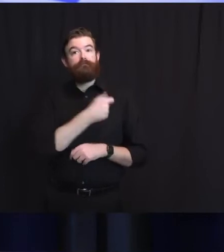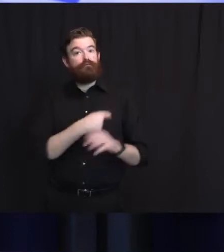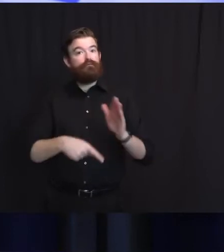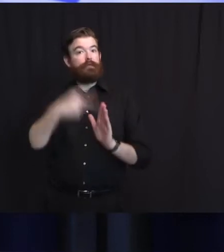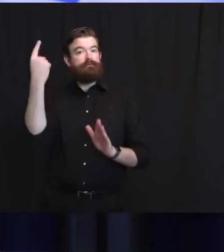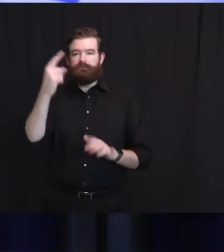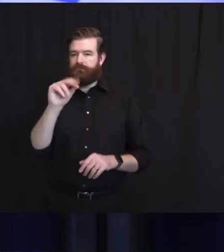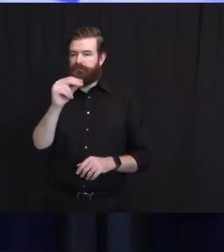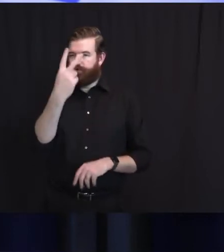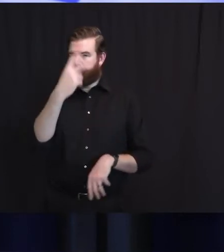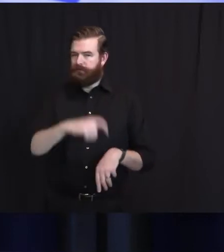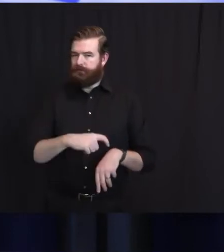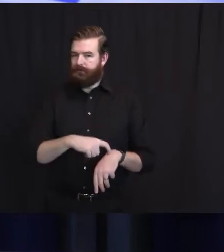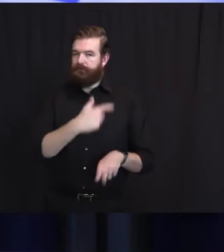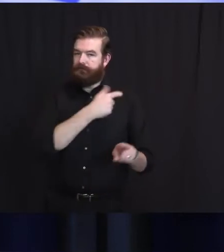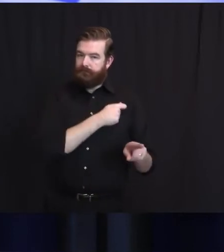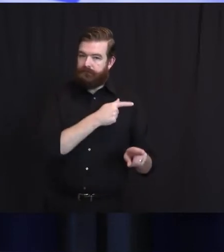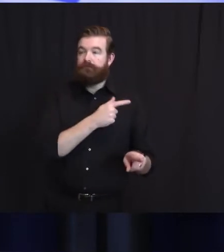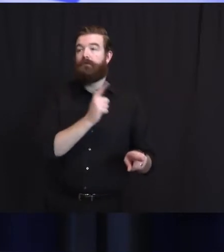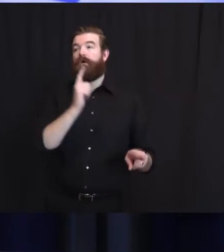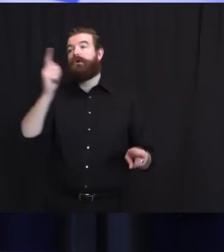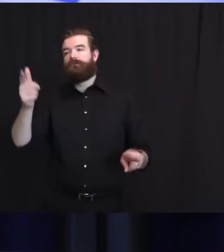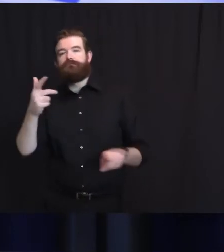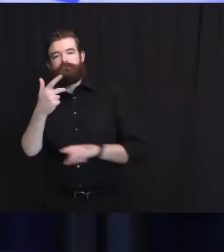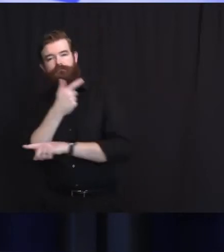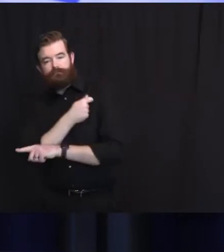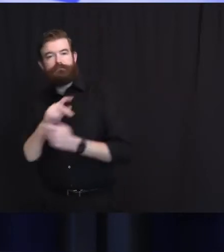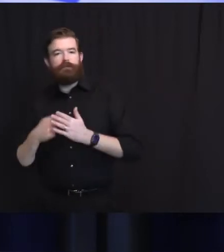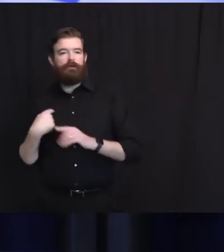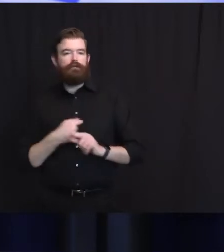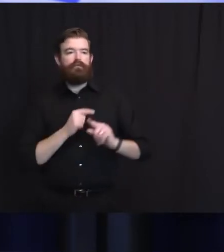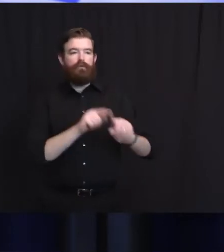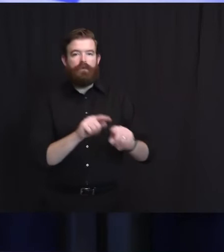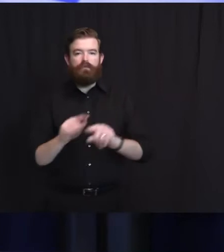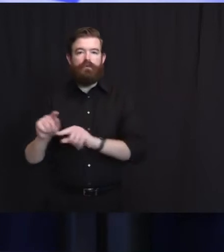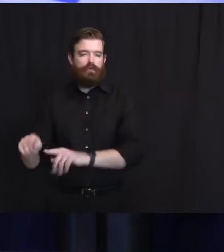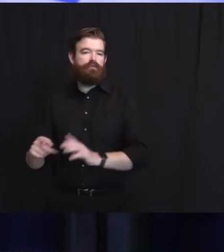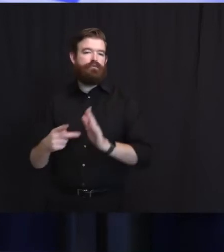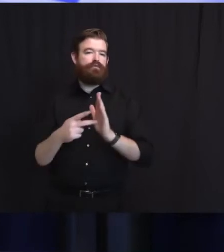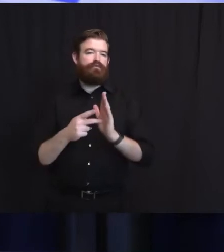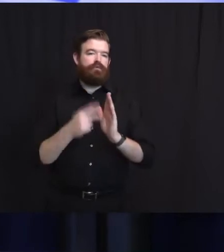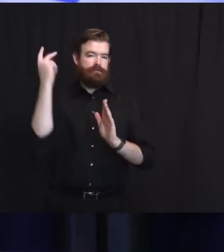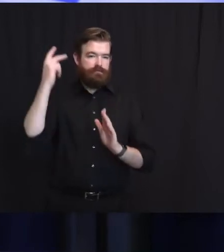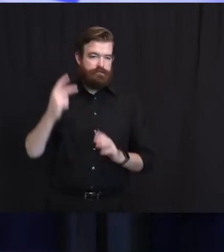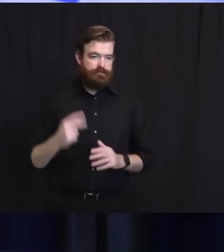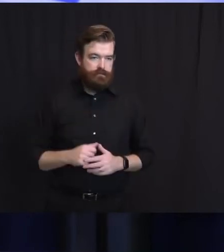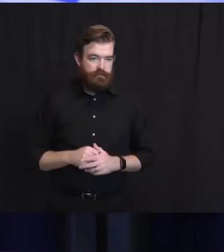so 125,000 vaccinations times two. So about 250,000